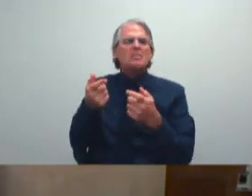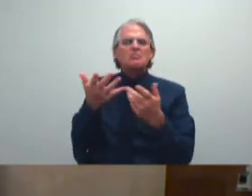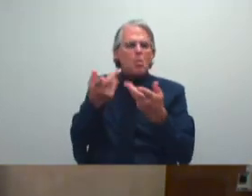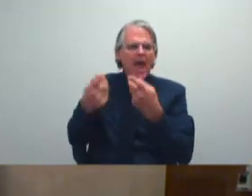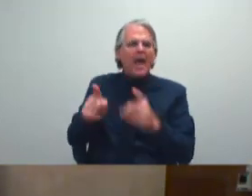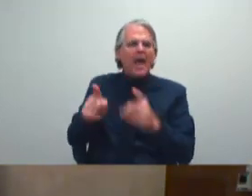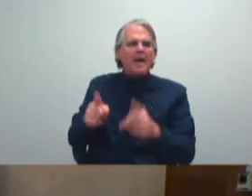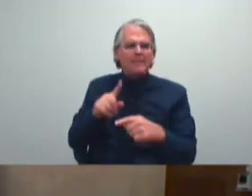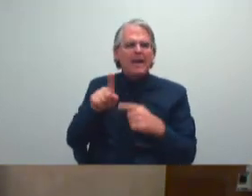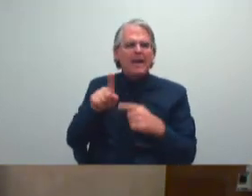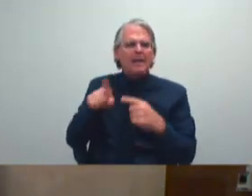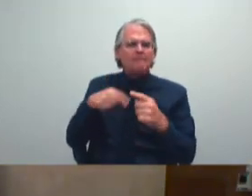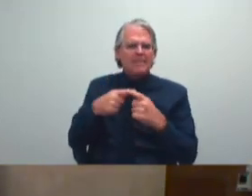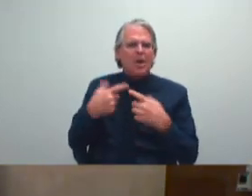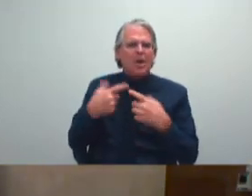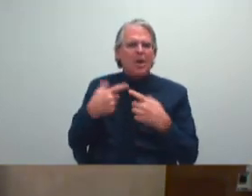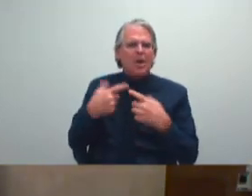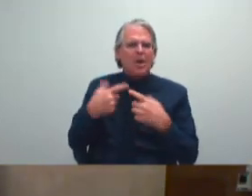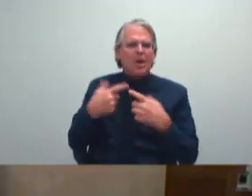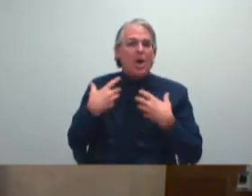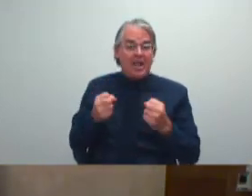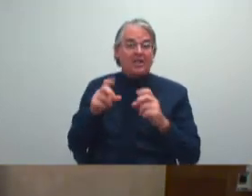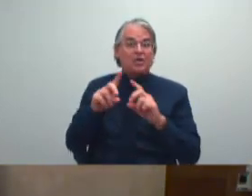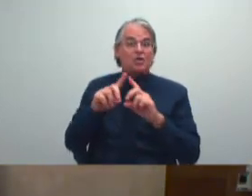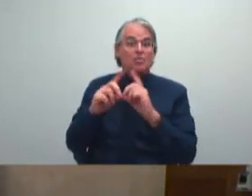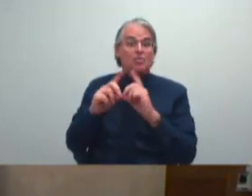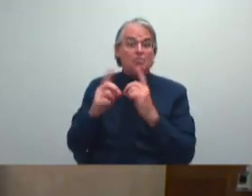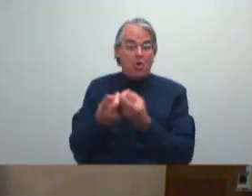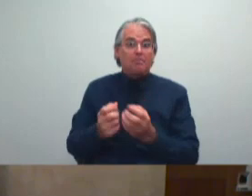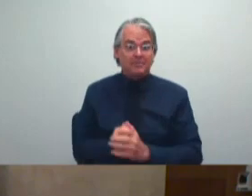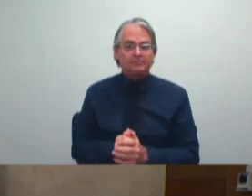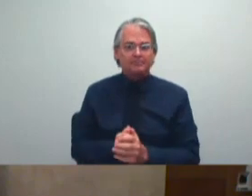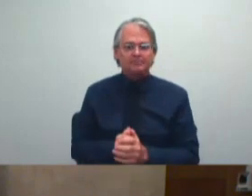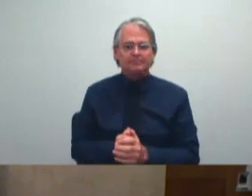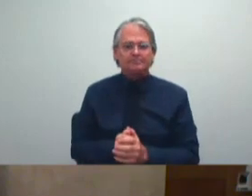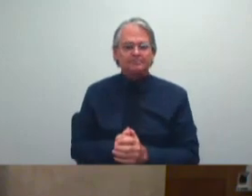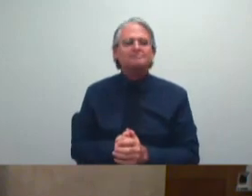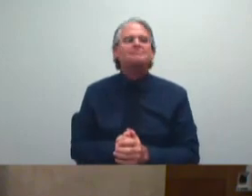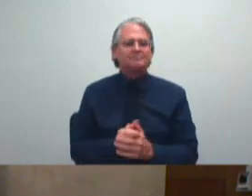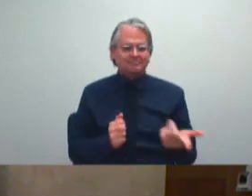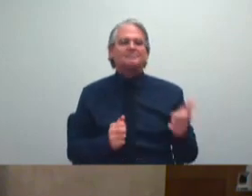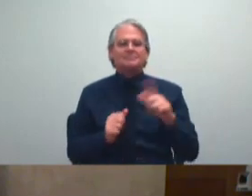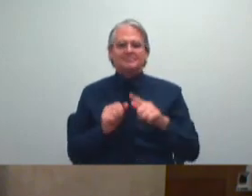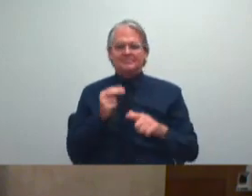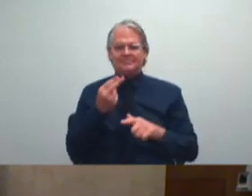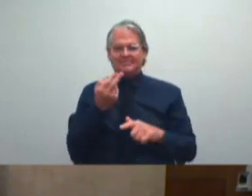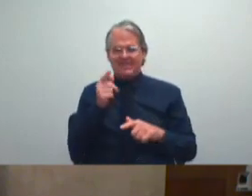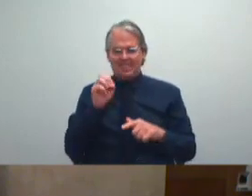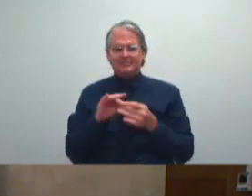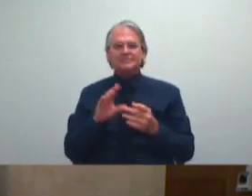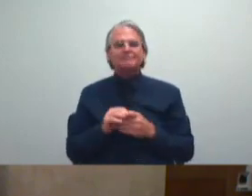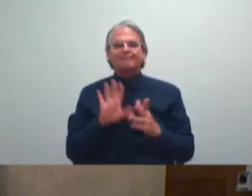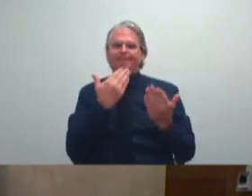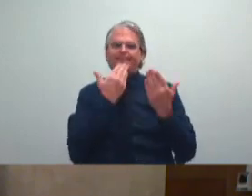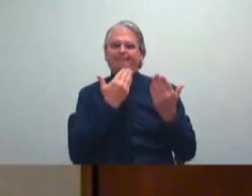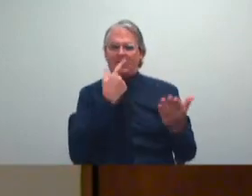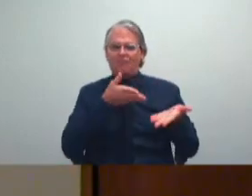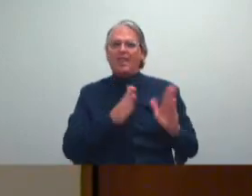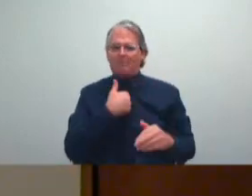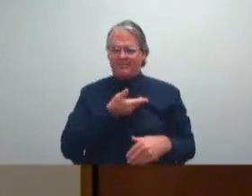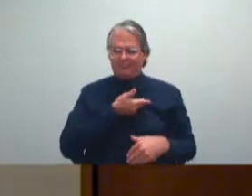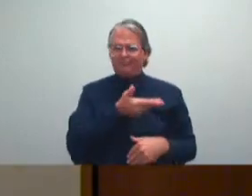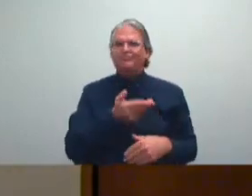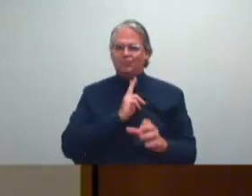Absolutely, and thank you, Madam Mayor, for having me be part of this group. and this group